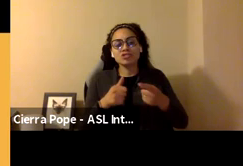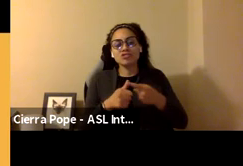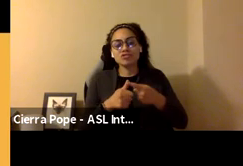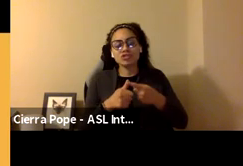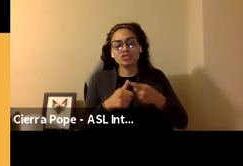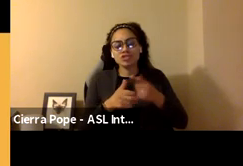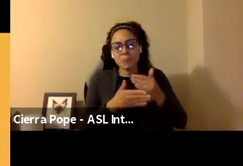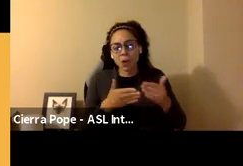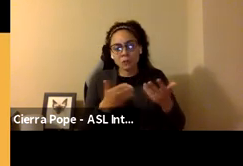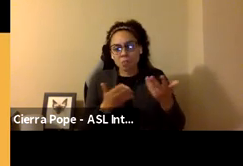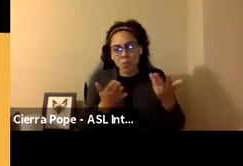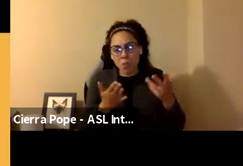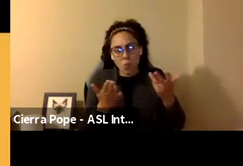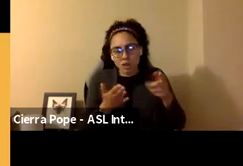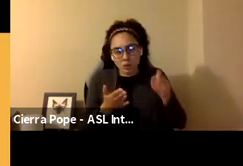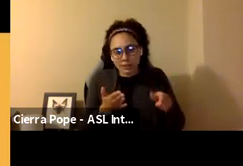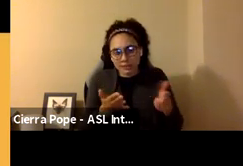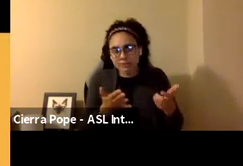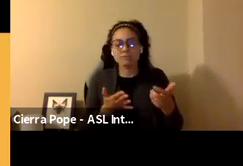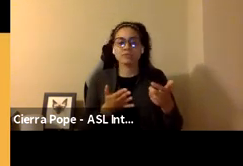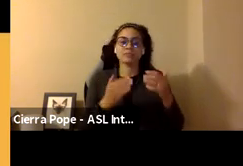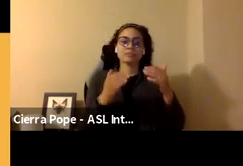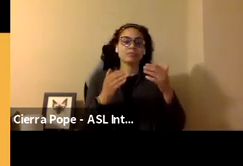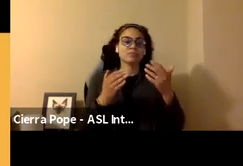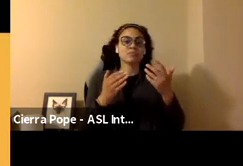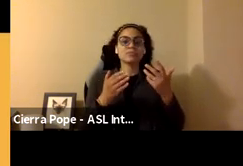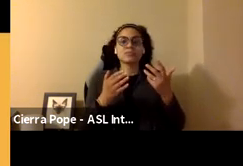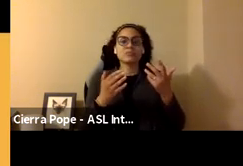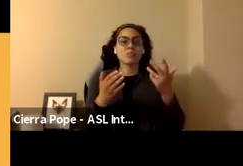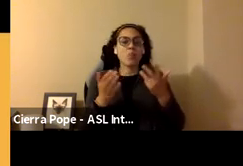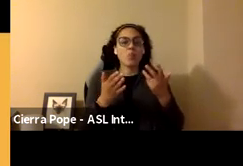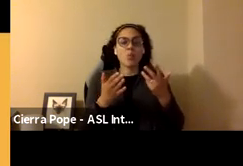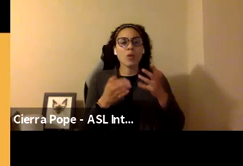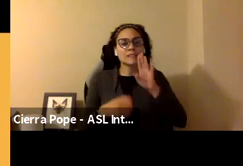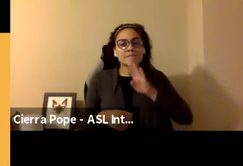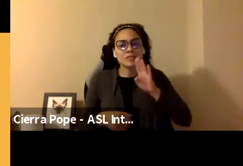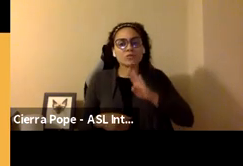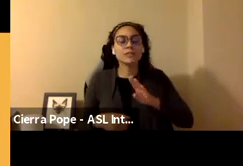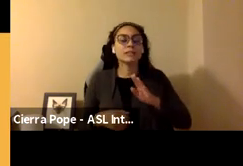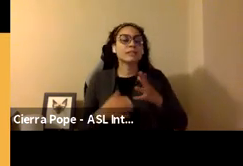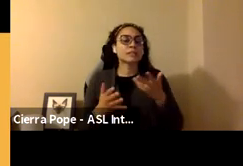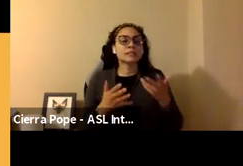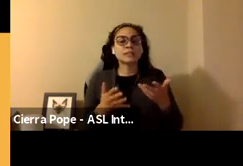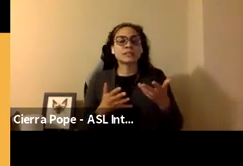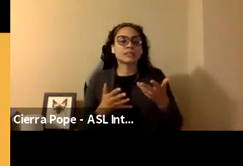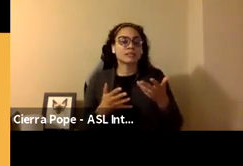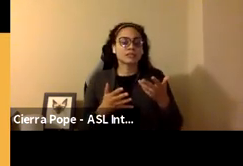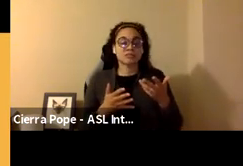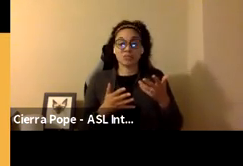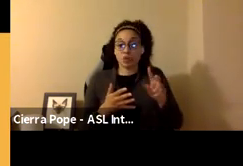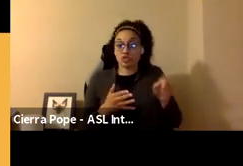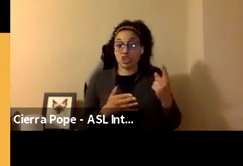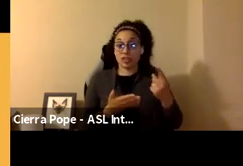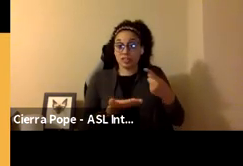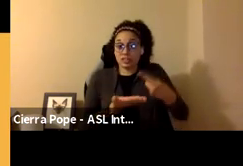What do you need? It could be, what's getting in the way of you getting the first step done? Maybe just talking about it was what